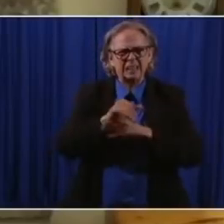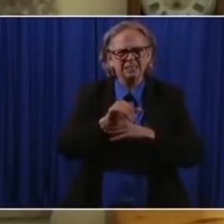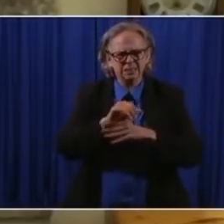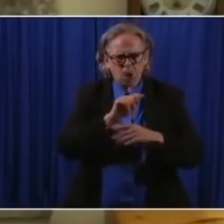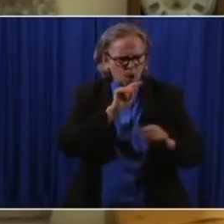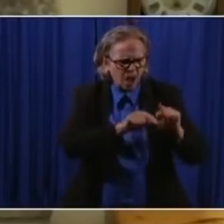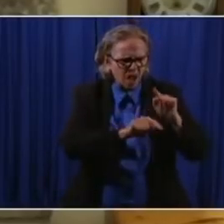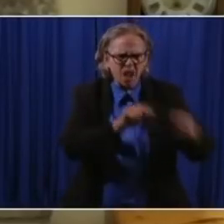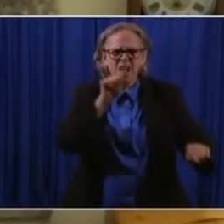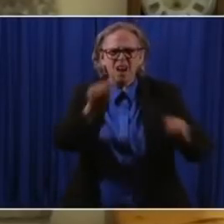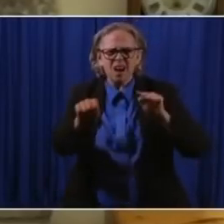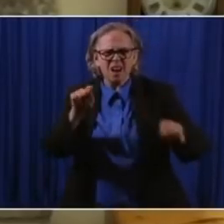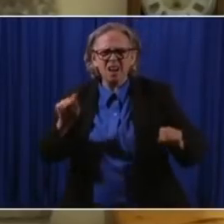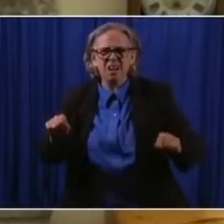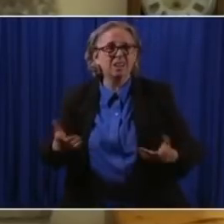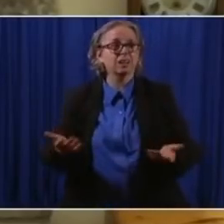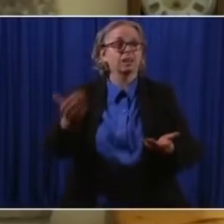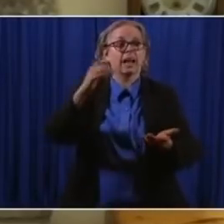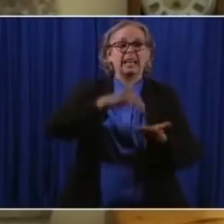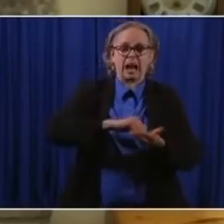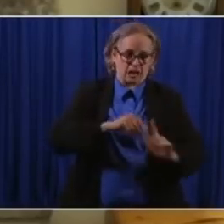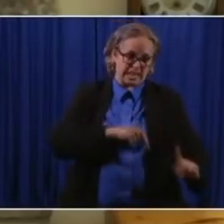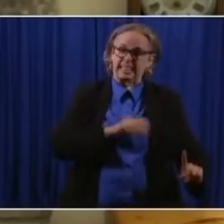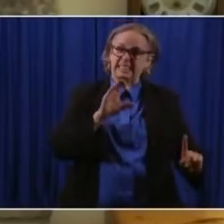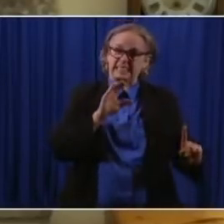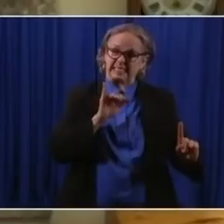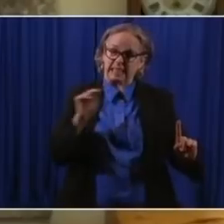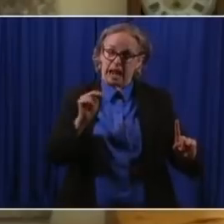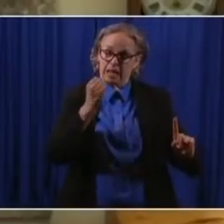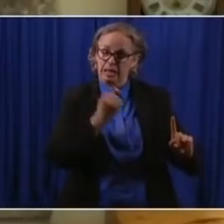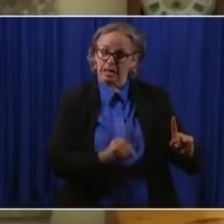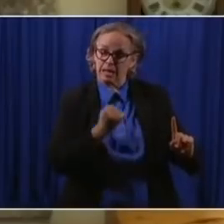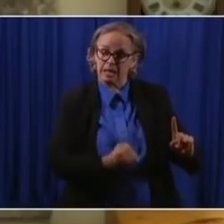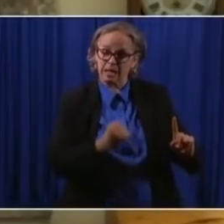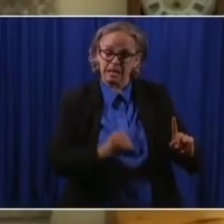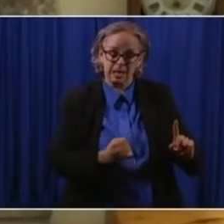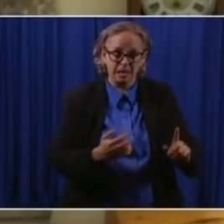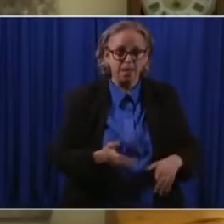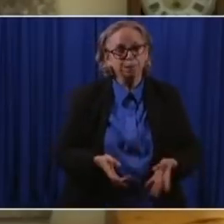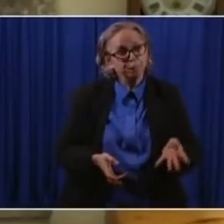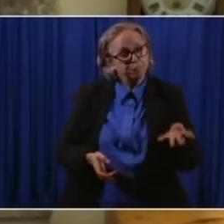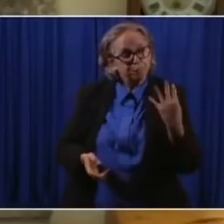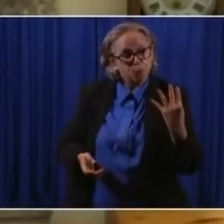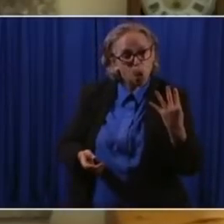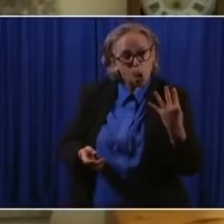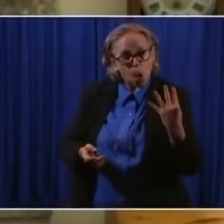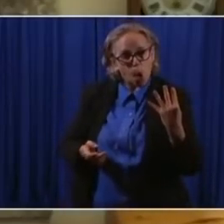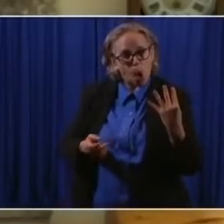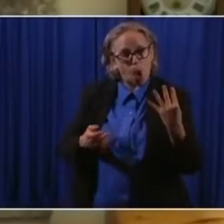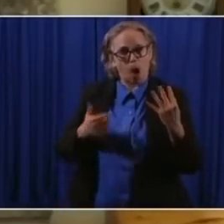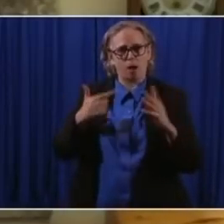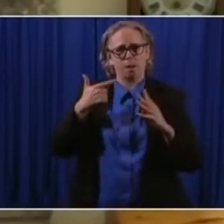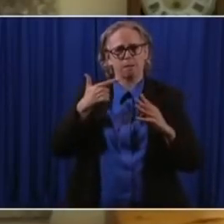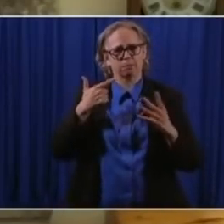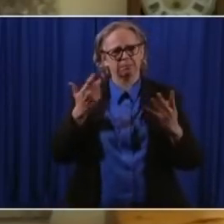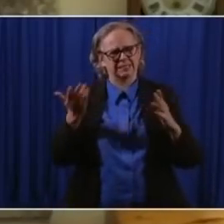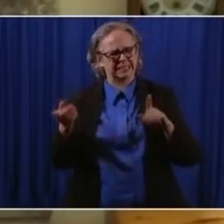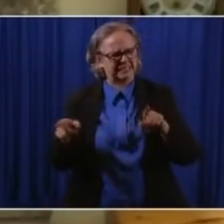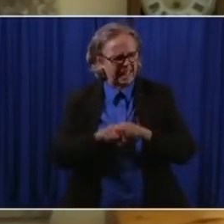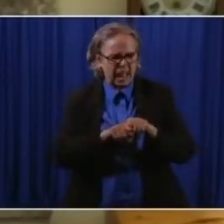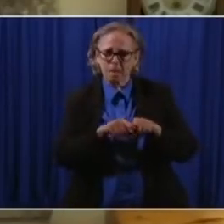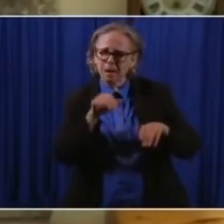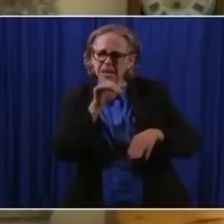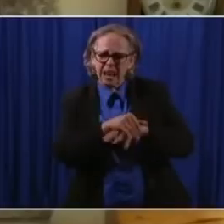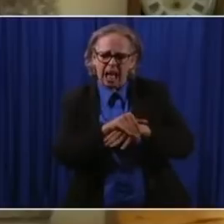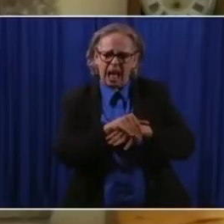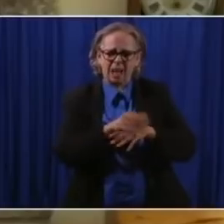Let's go, Eric, to the Cincinnati Enquirer. 4 dead in city, senseless night of violence. Multiple